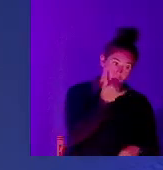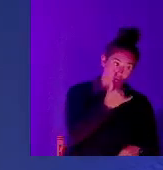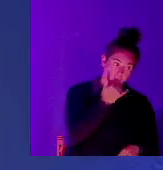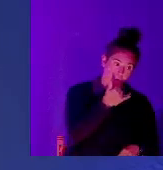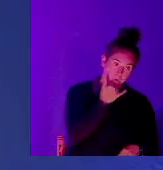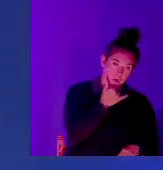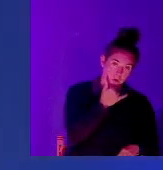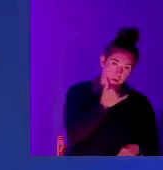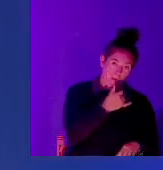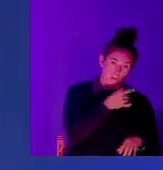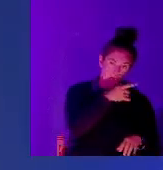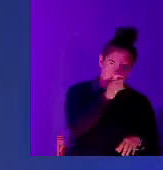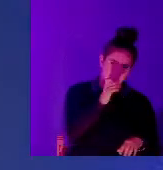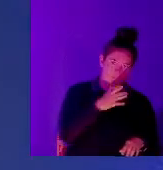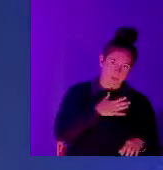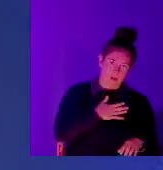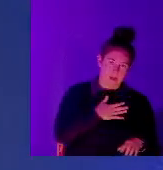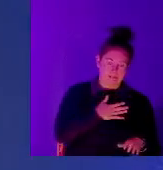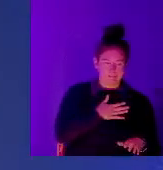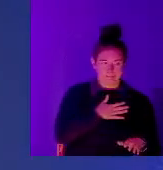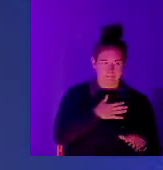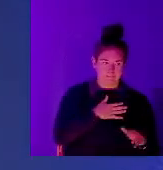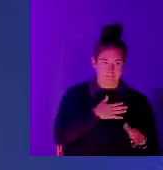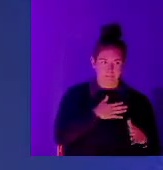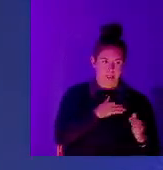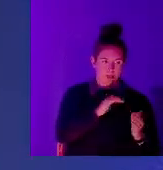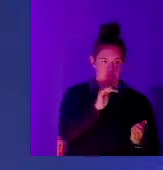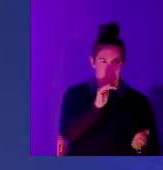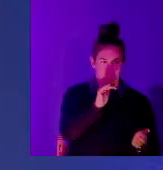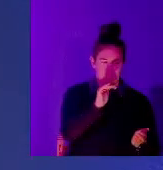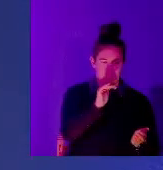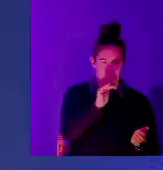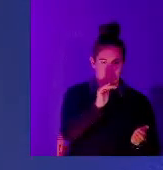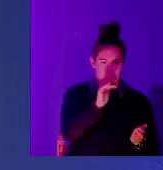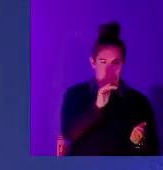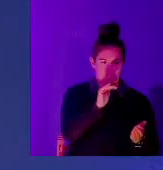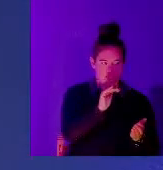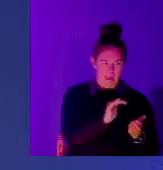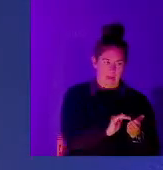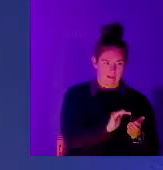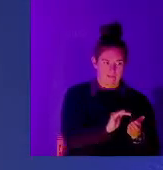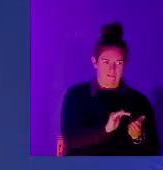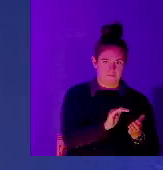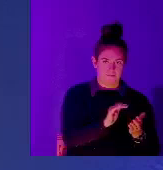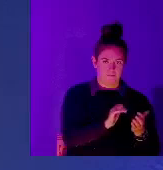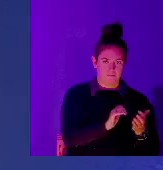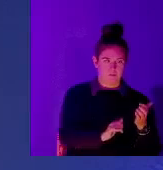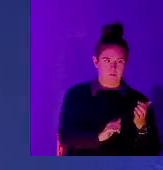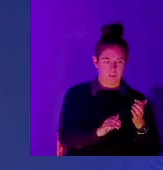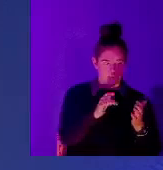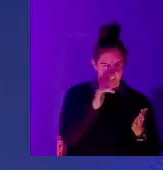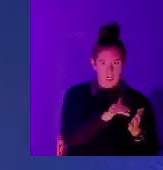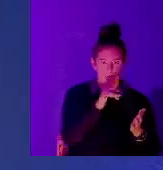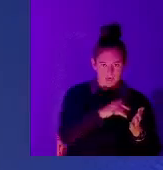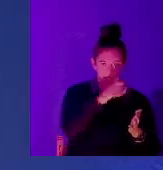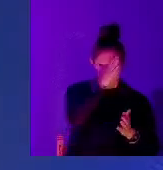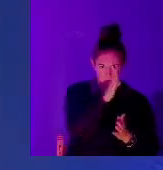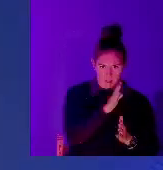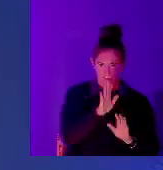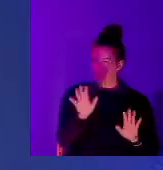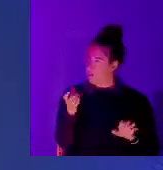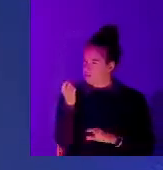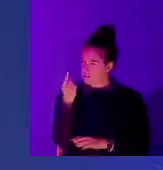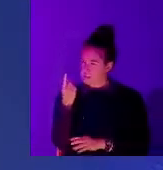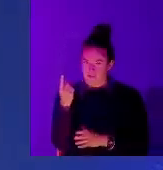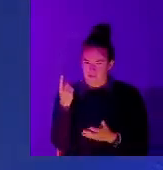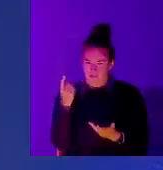of seniority in studying God's Word. So just because somebody stands up and teaches does not